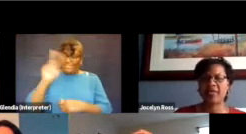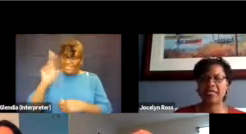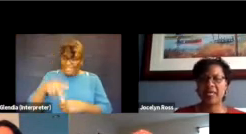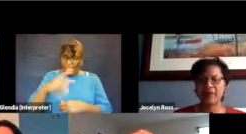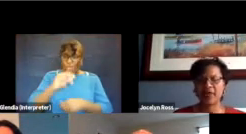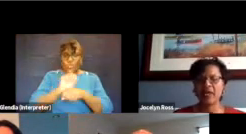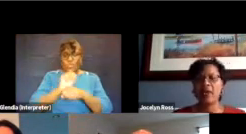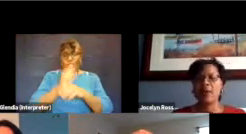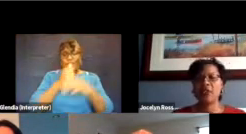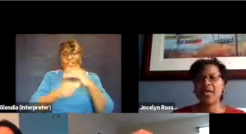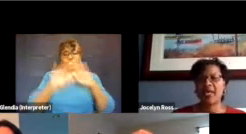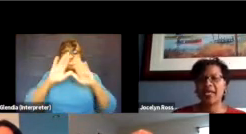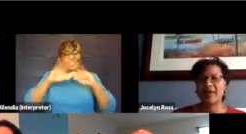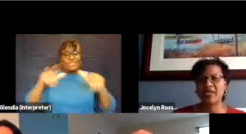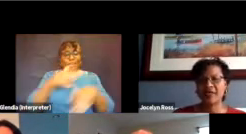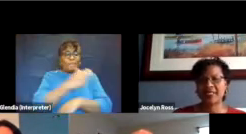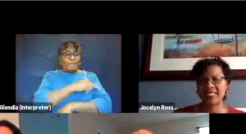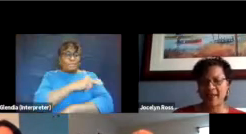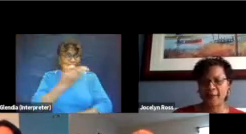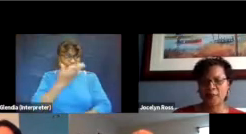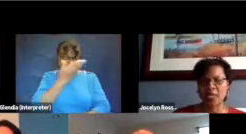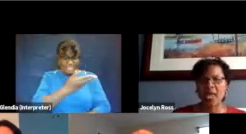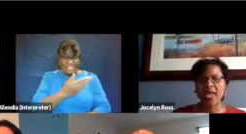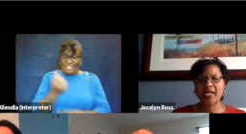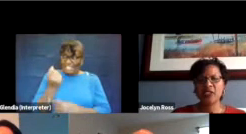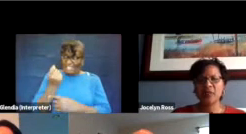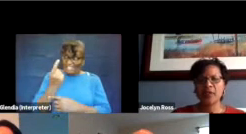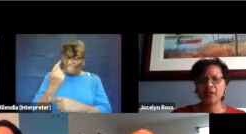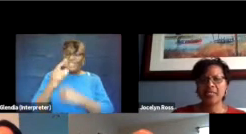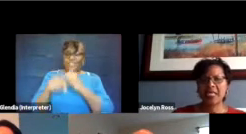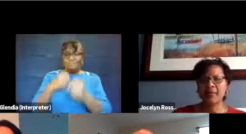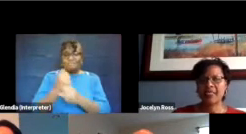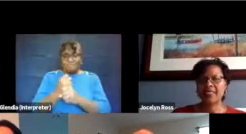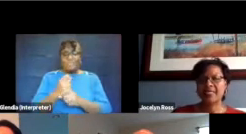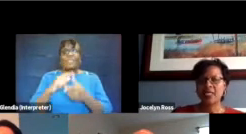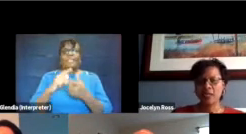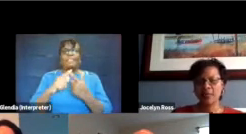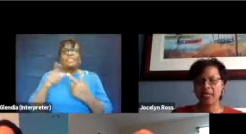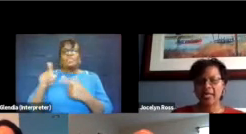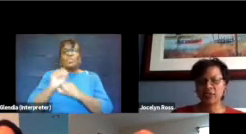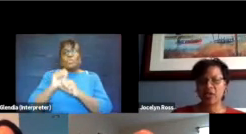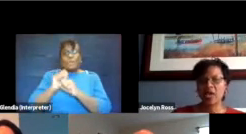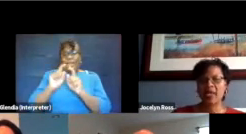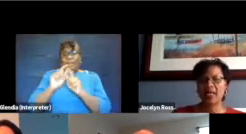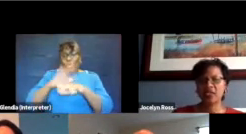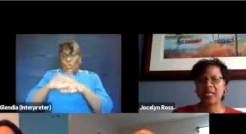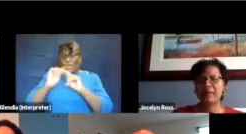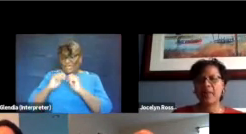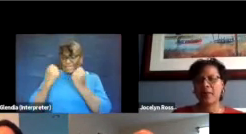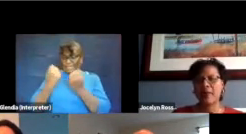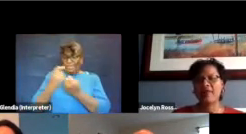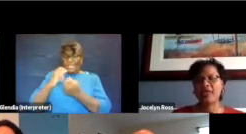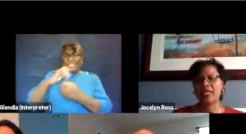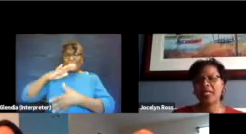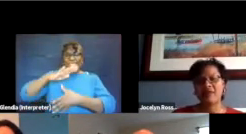of Philadelphia, where she had 11 years there. And she worked on a team as a senior pediatric audiologist and a